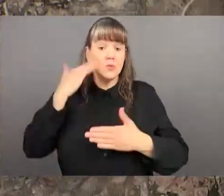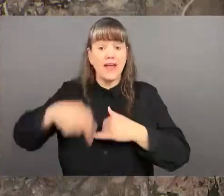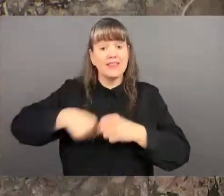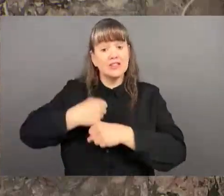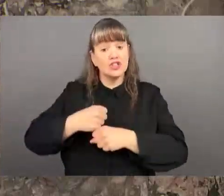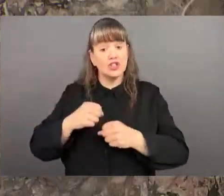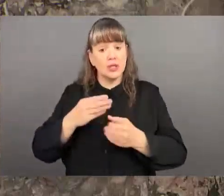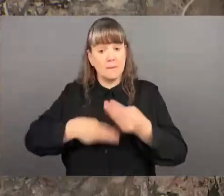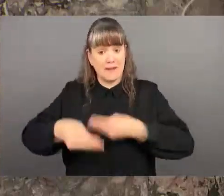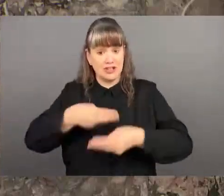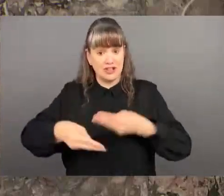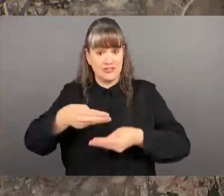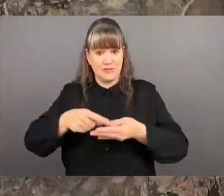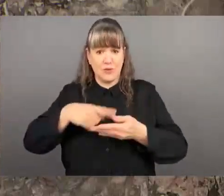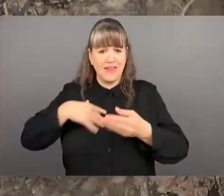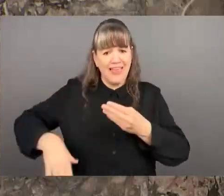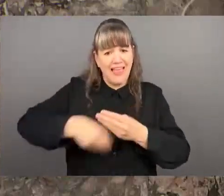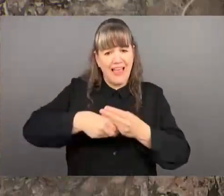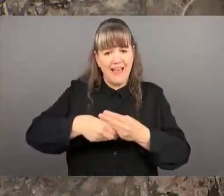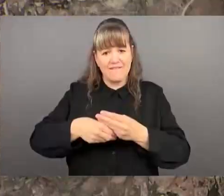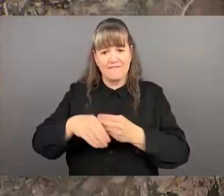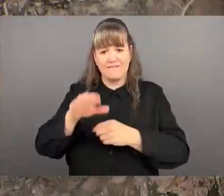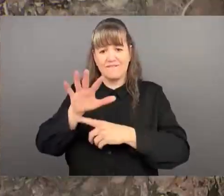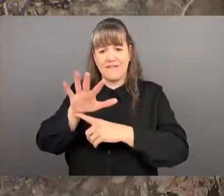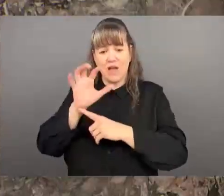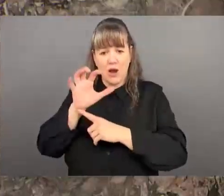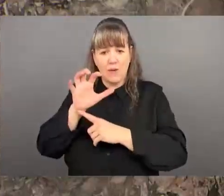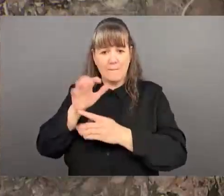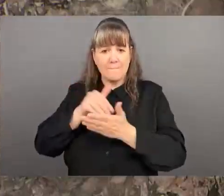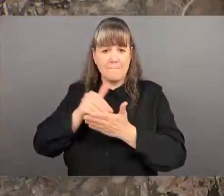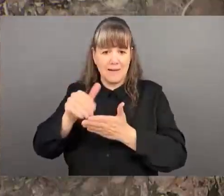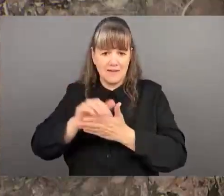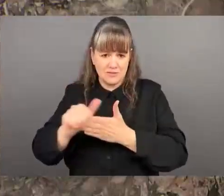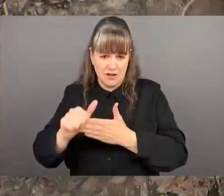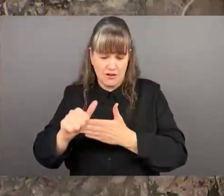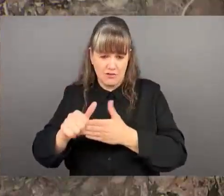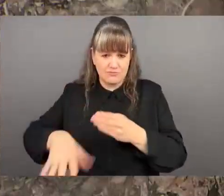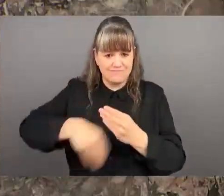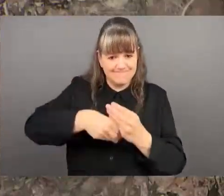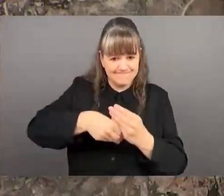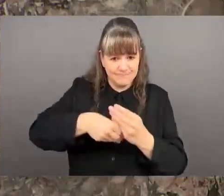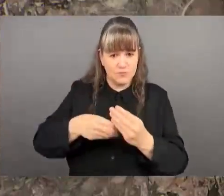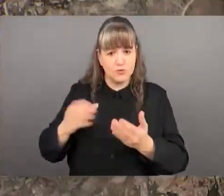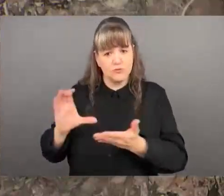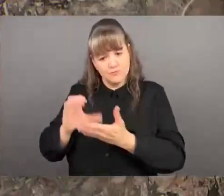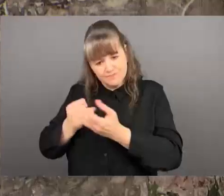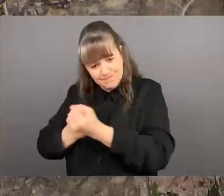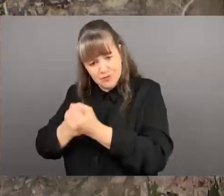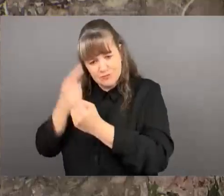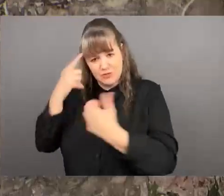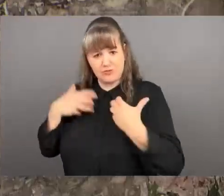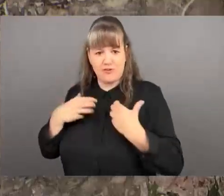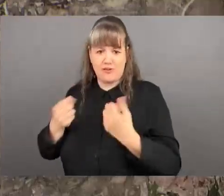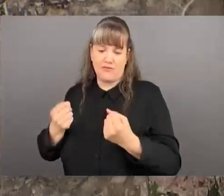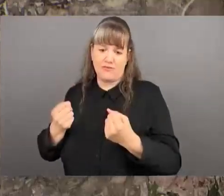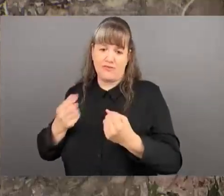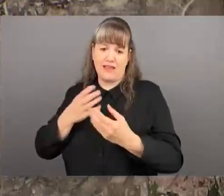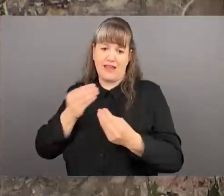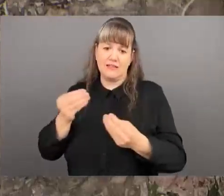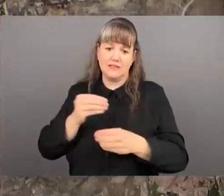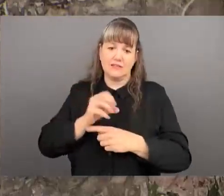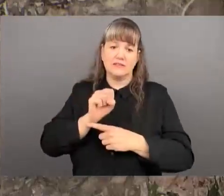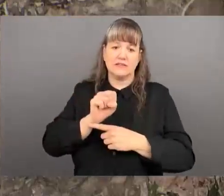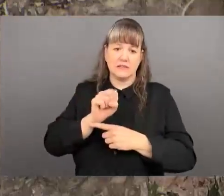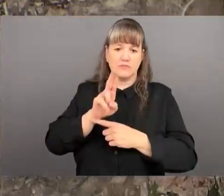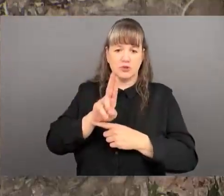million of new funding to support mental health and substance use issues across the spectrum. Mr. Speaker, from